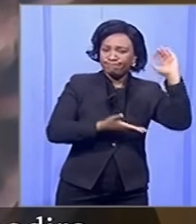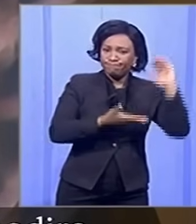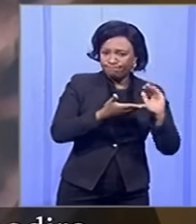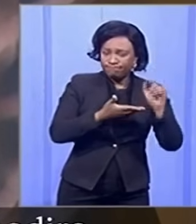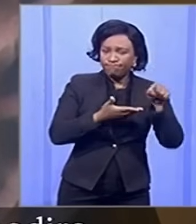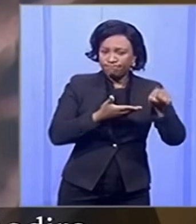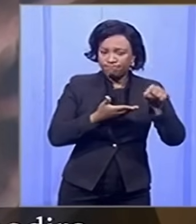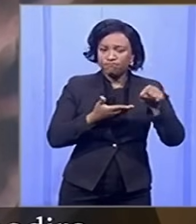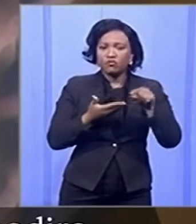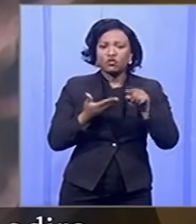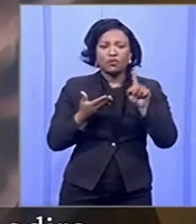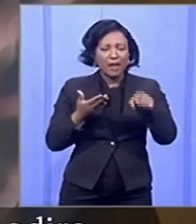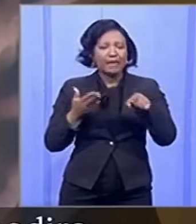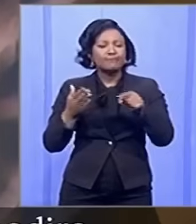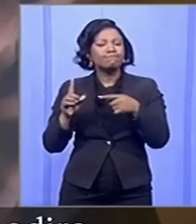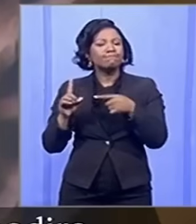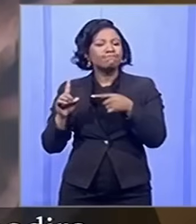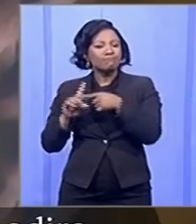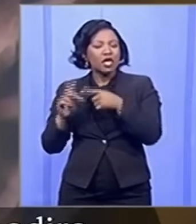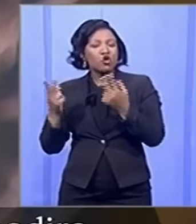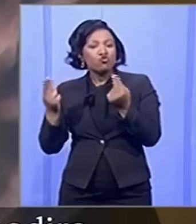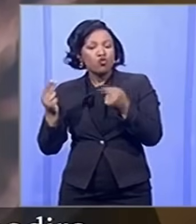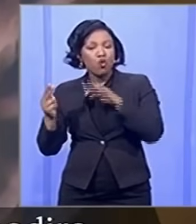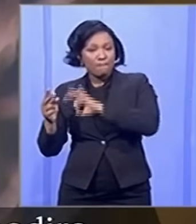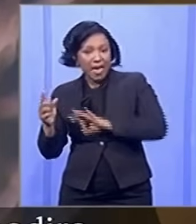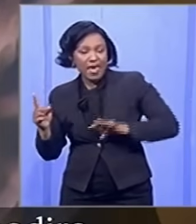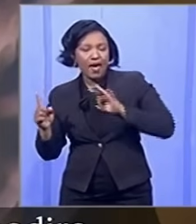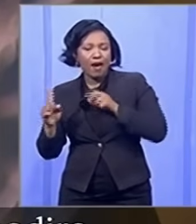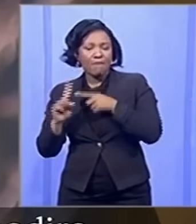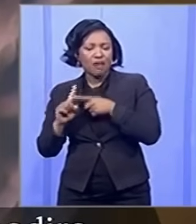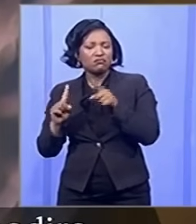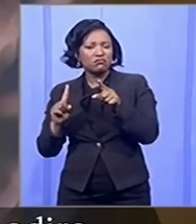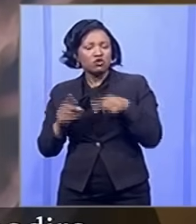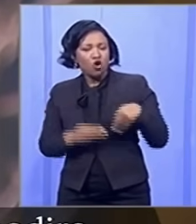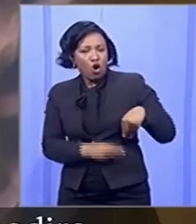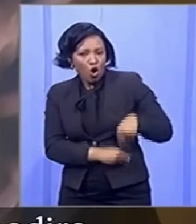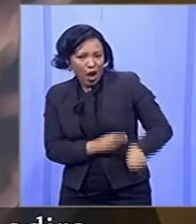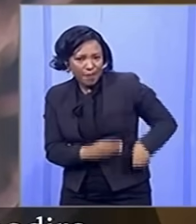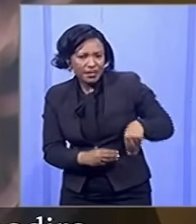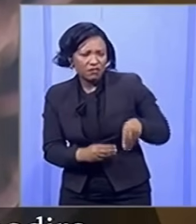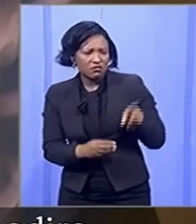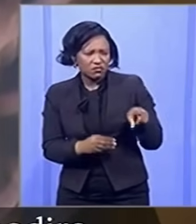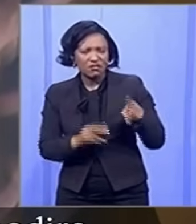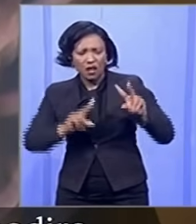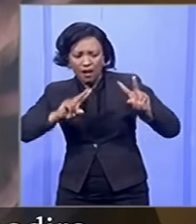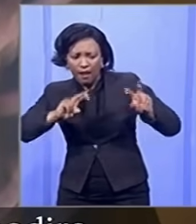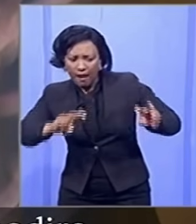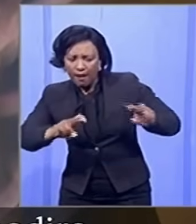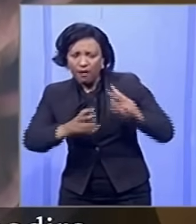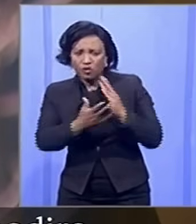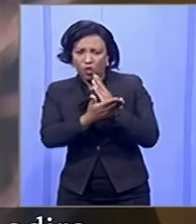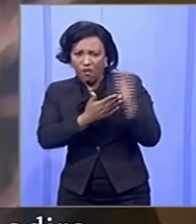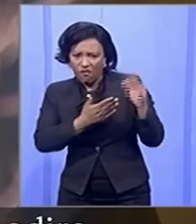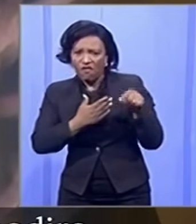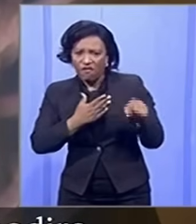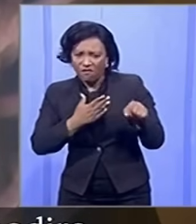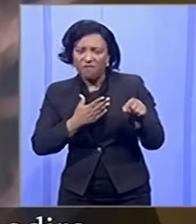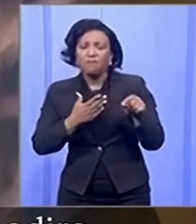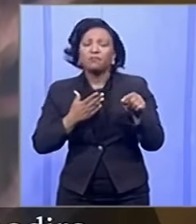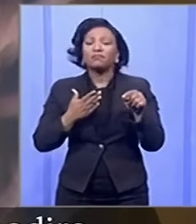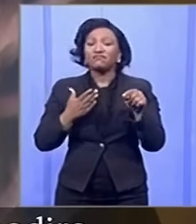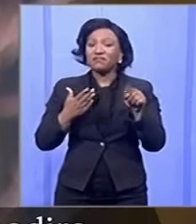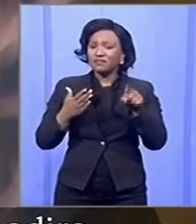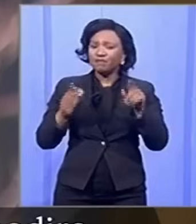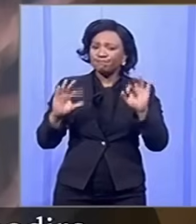to combat corruption and protect whistleblowers and investigators, an adequate and